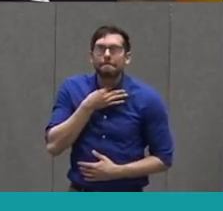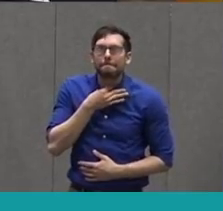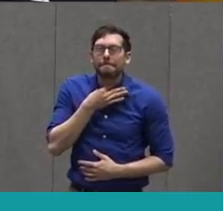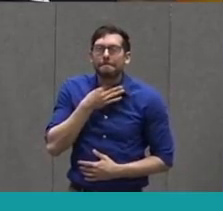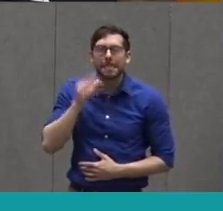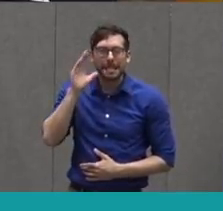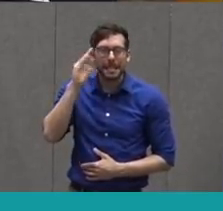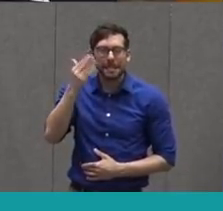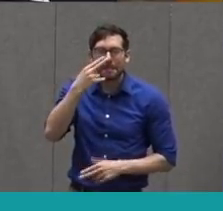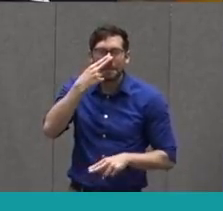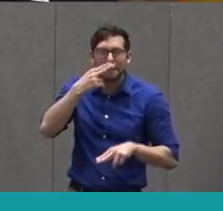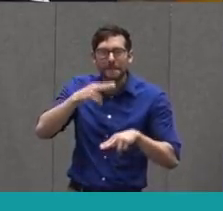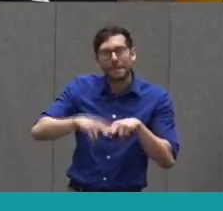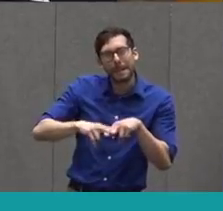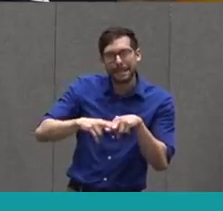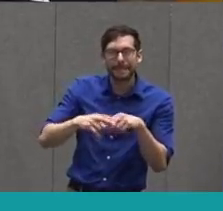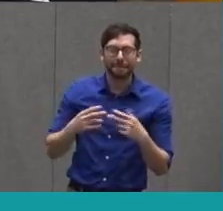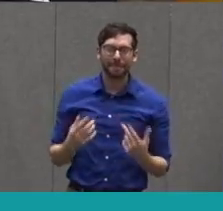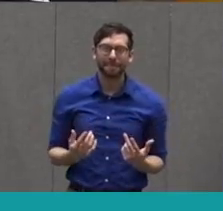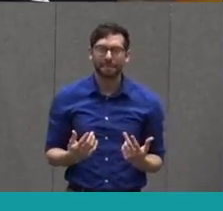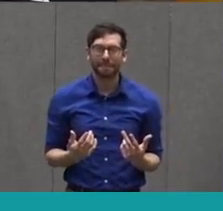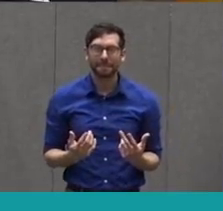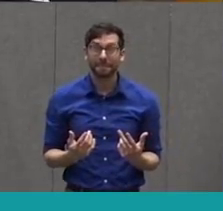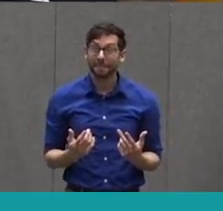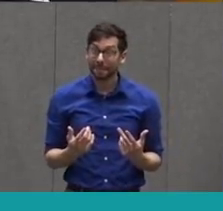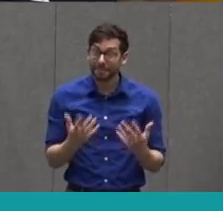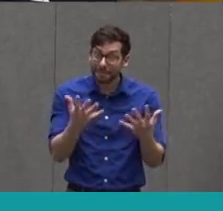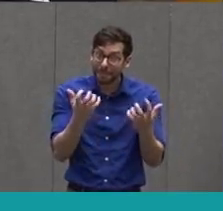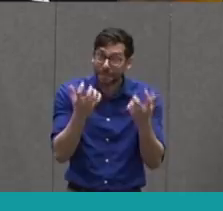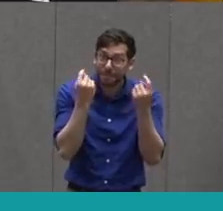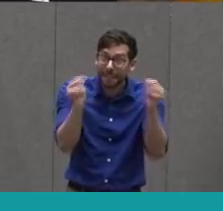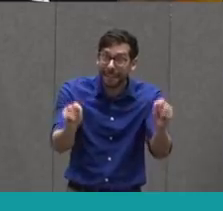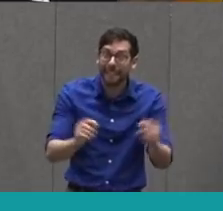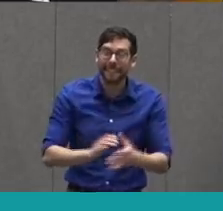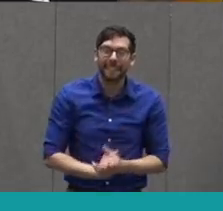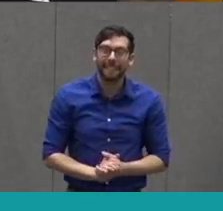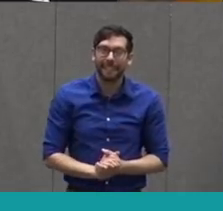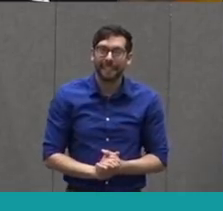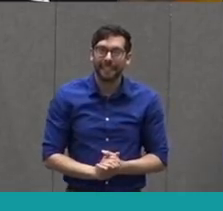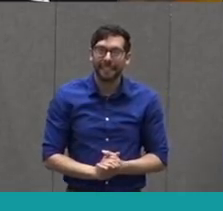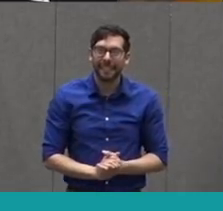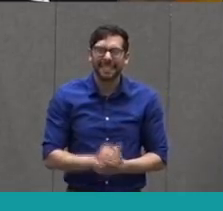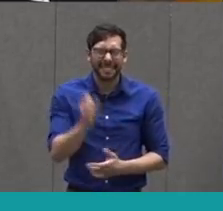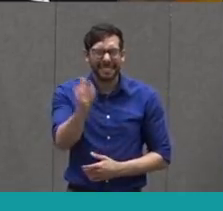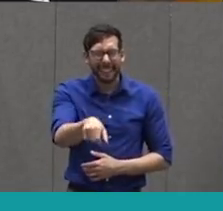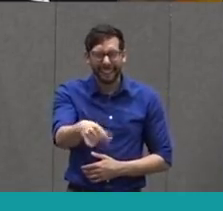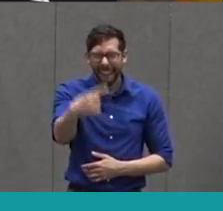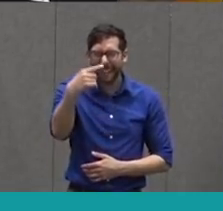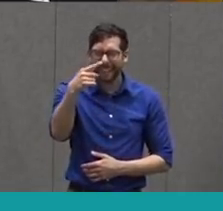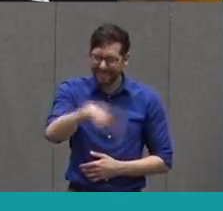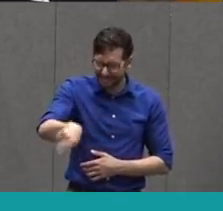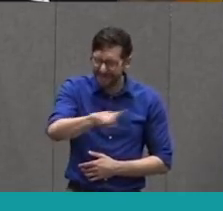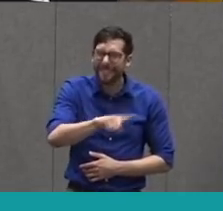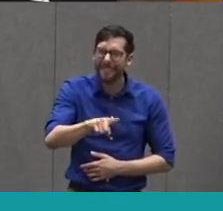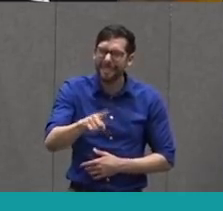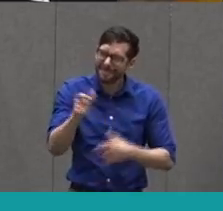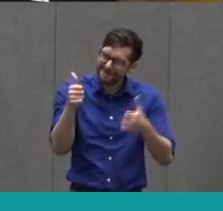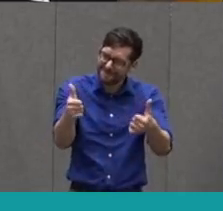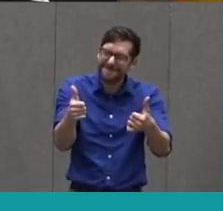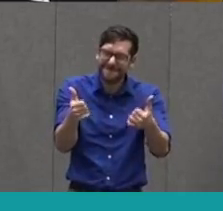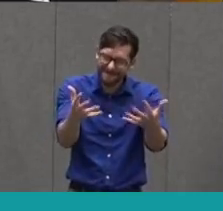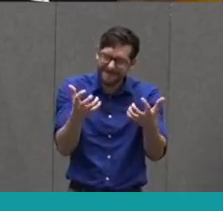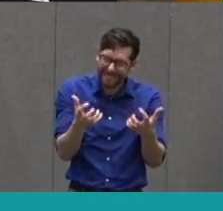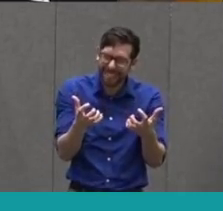numbers. So let's try it. Who's up for it? I thought you would be great. All